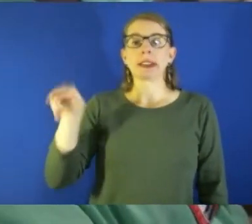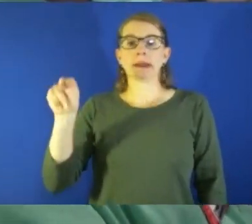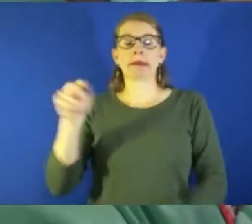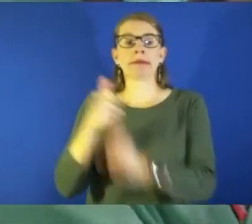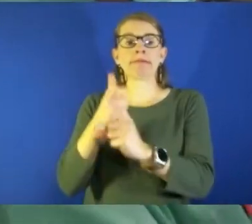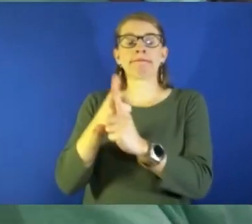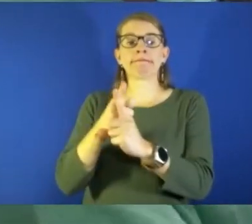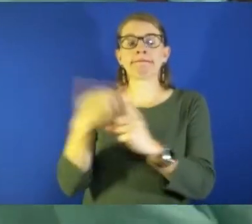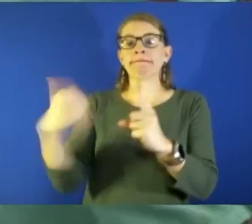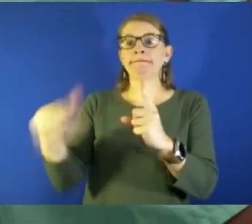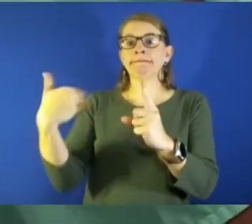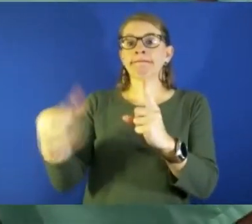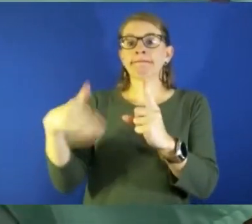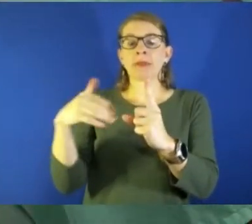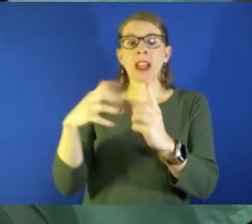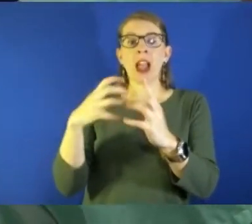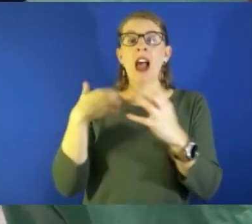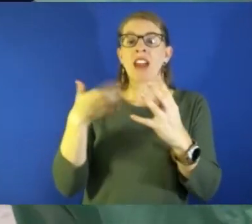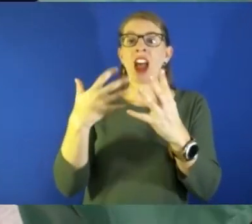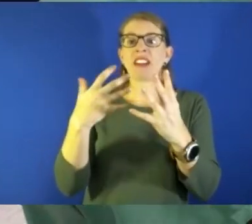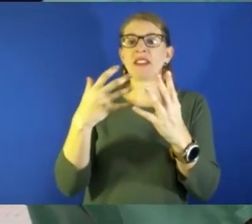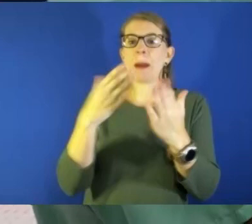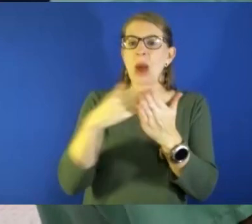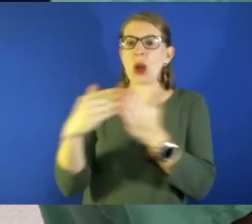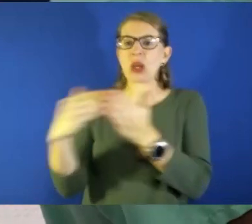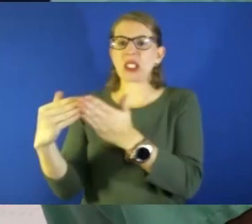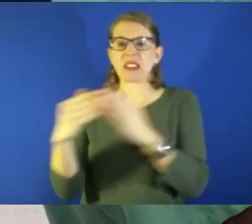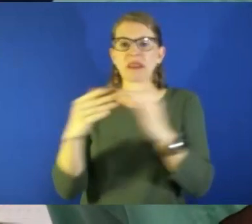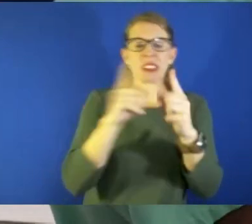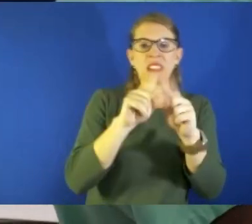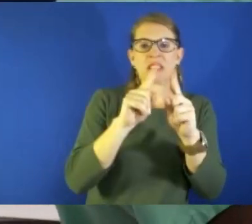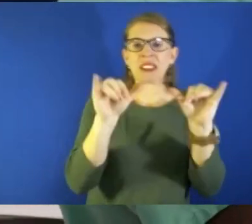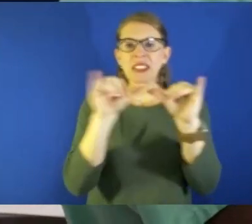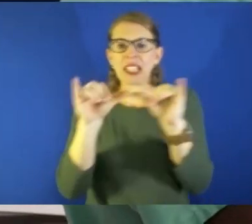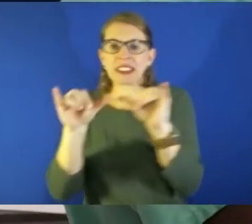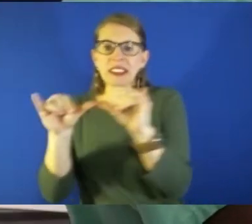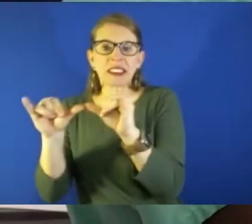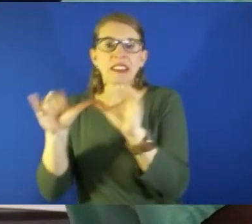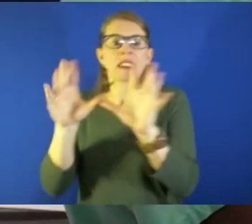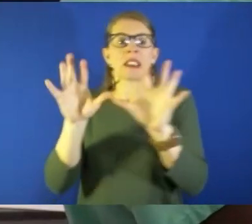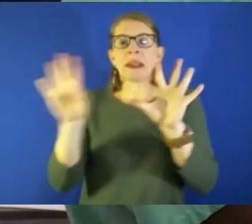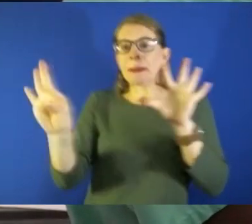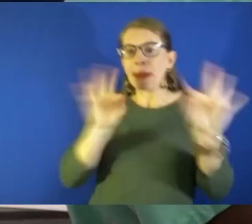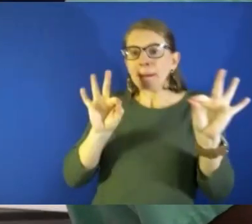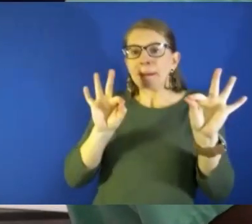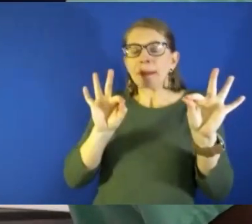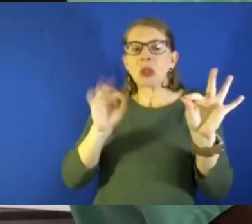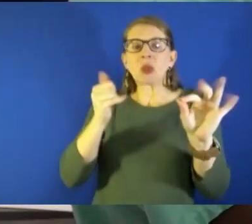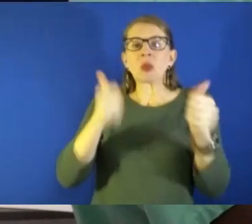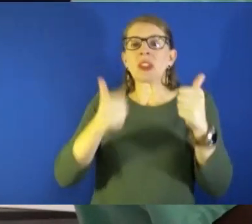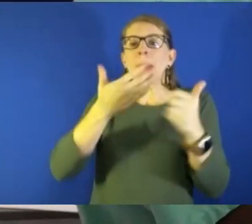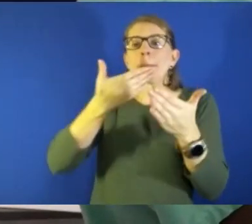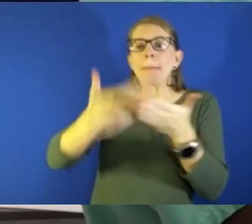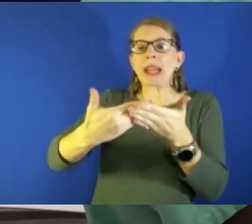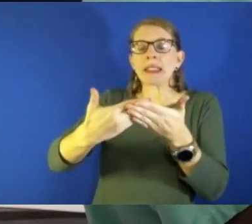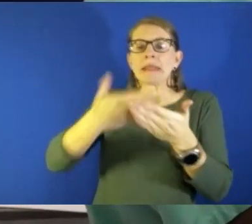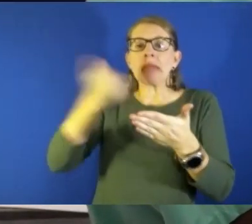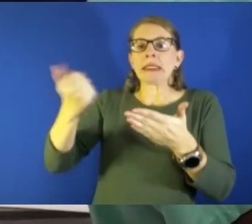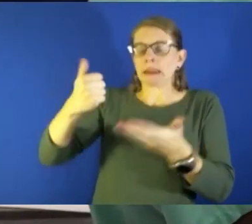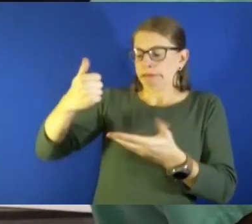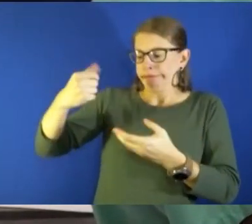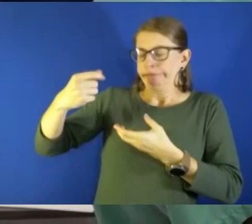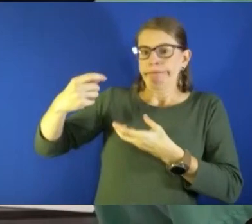these pieces, and the applicators are all different sizes. So she removes the cancer and then figures out